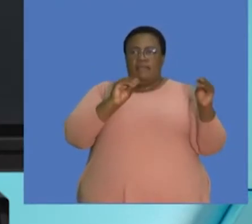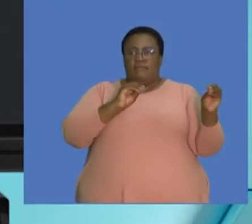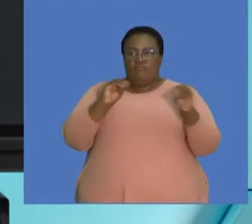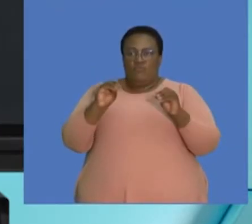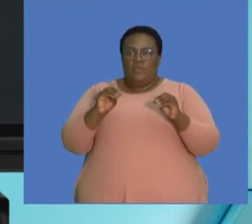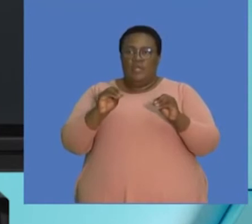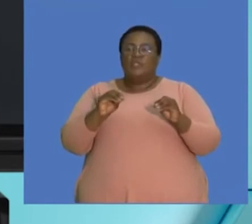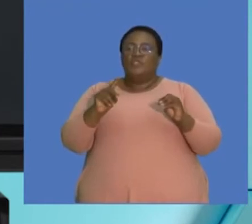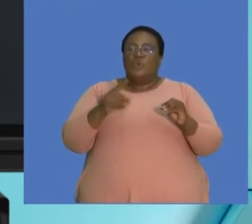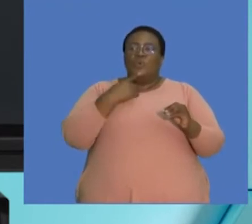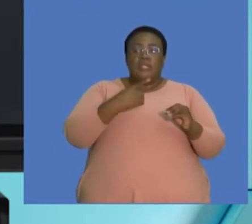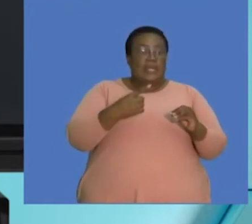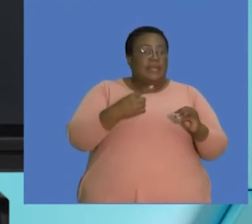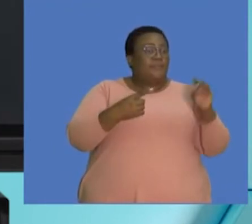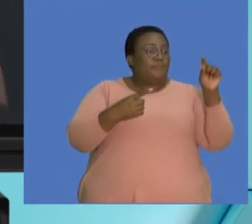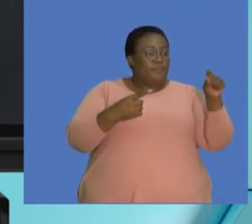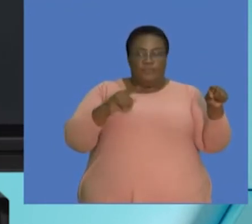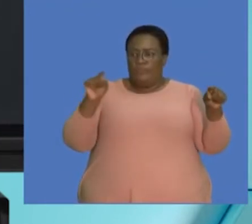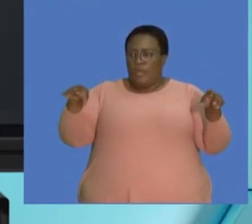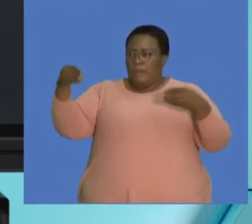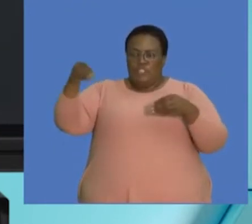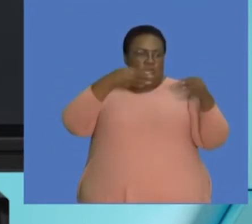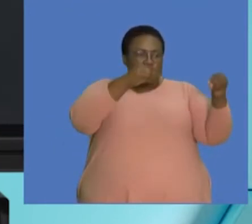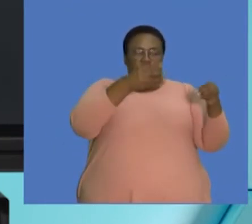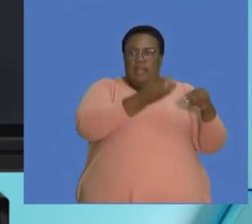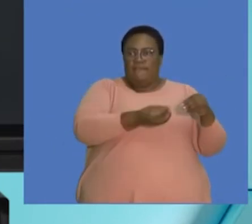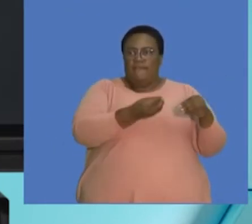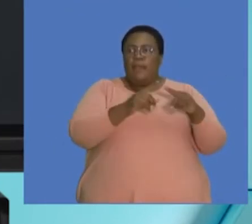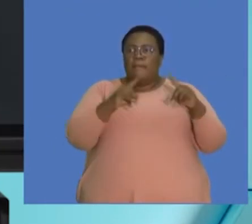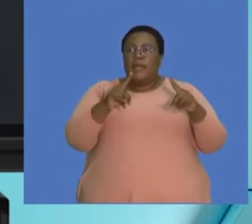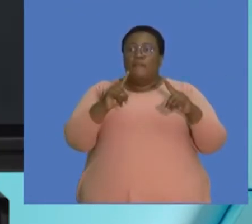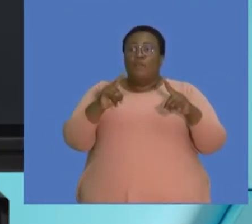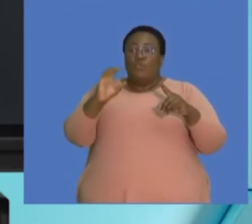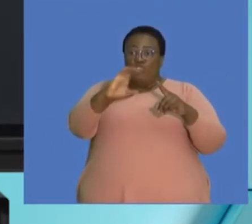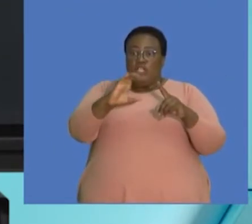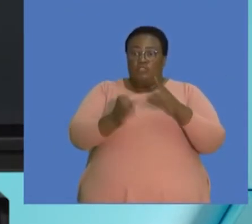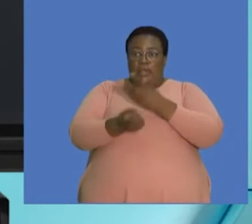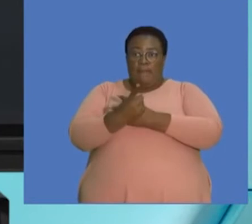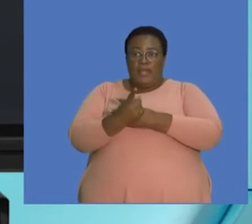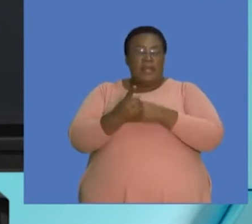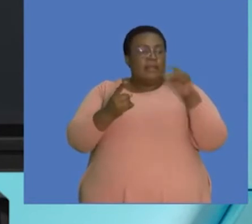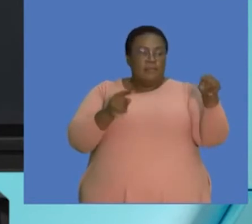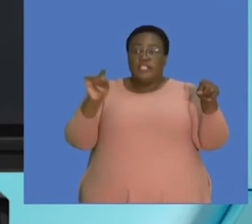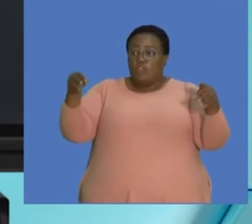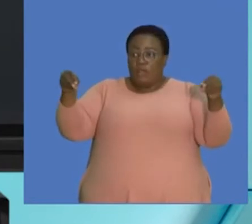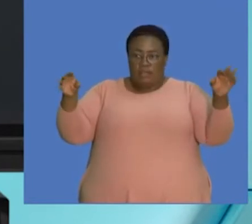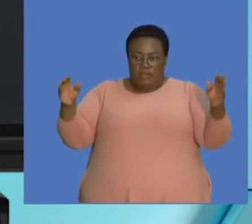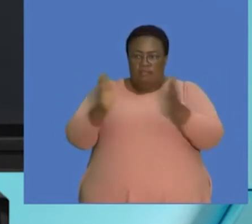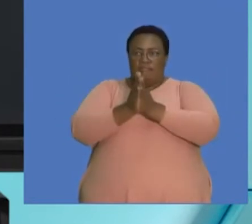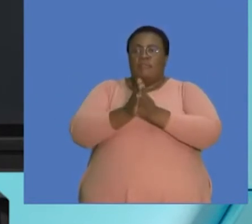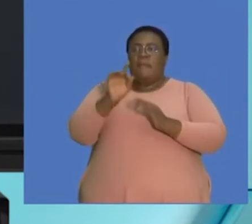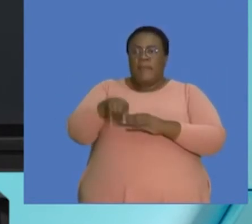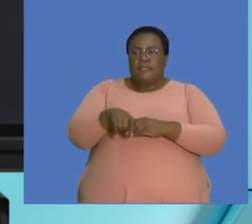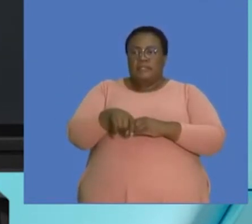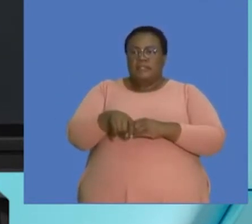there are two materials, and at some point or the other, for charge to be transferred, these materials need to come into contact. And